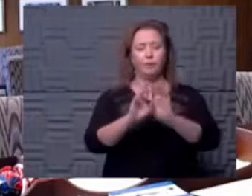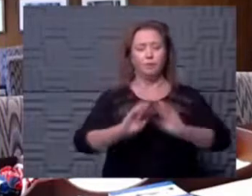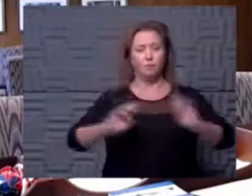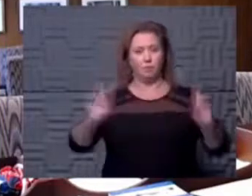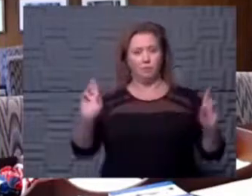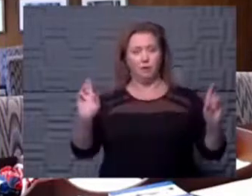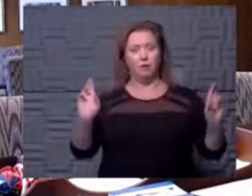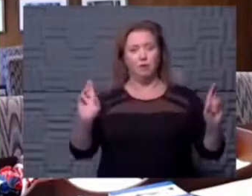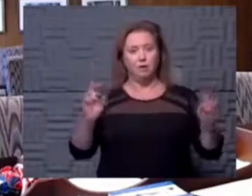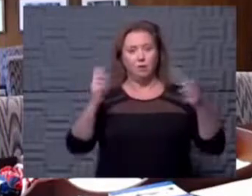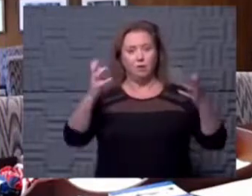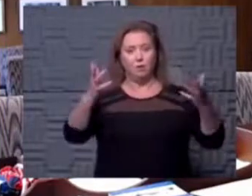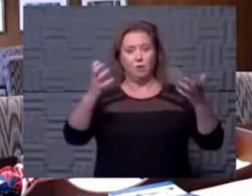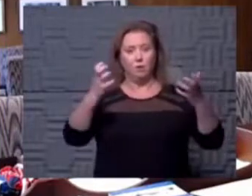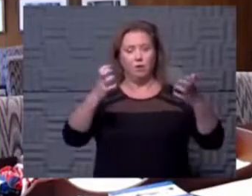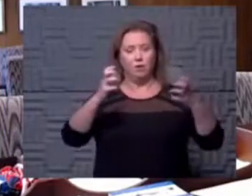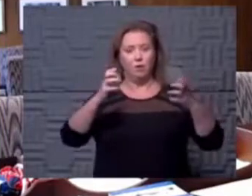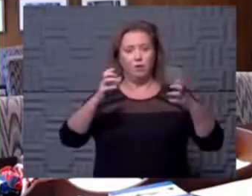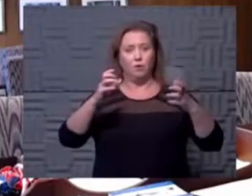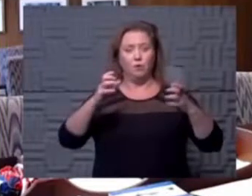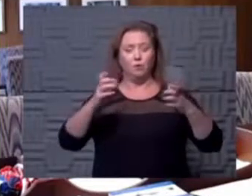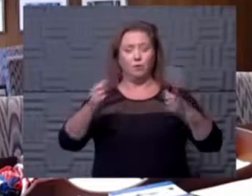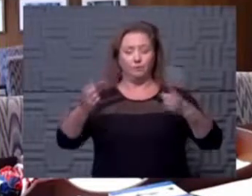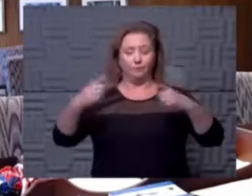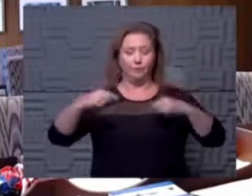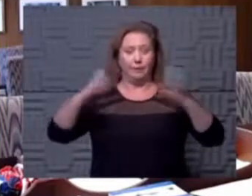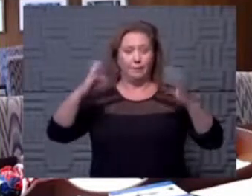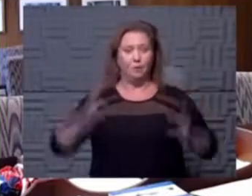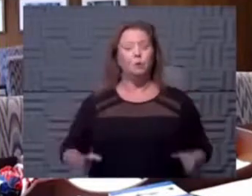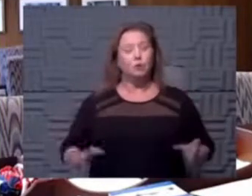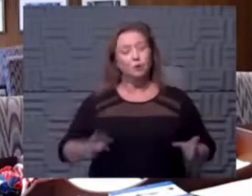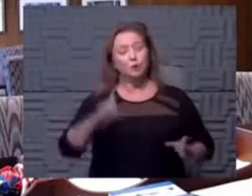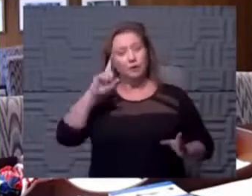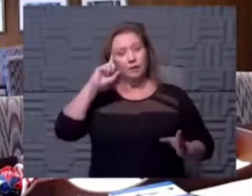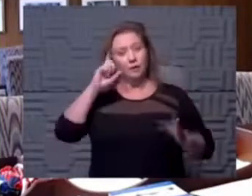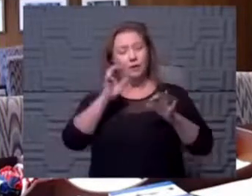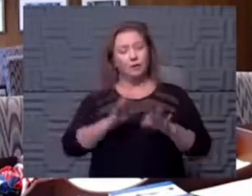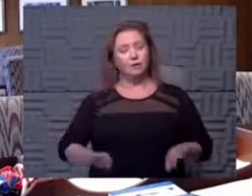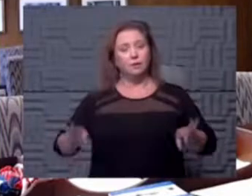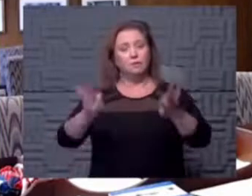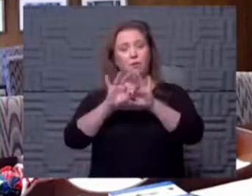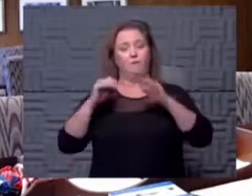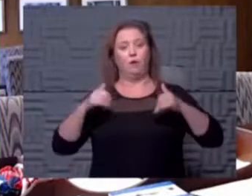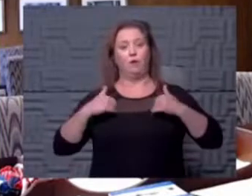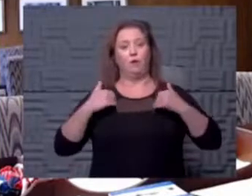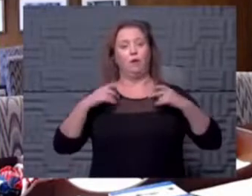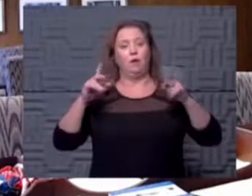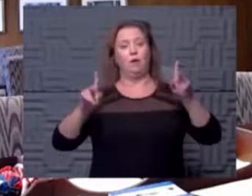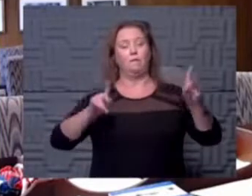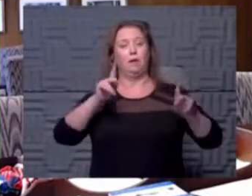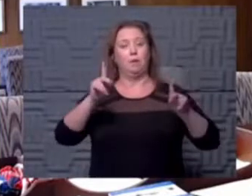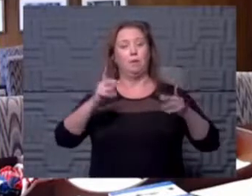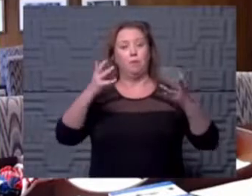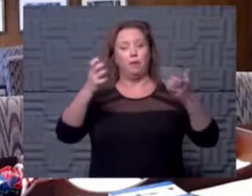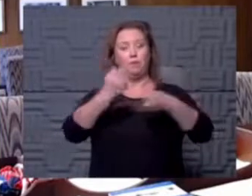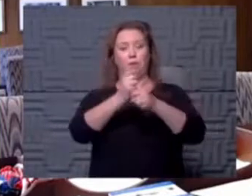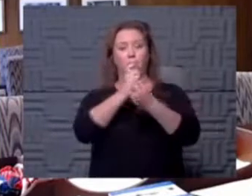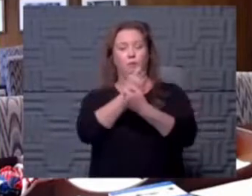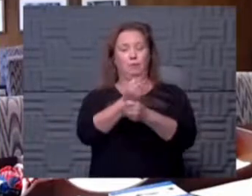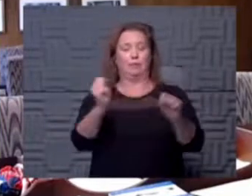prepared. We want to do in person, and we think that that's really important for our young people, but we want to do it